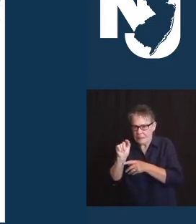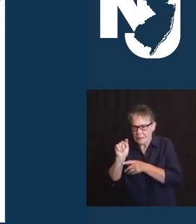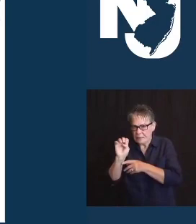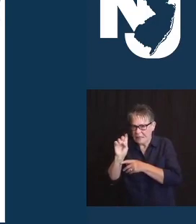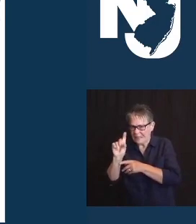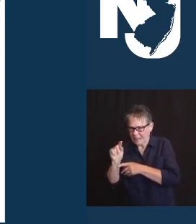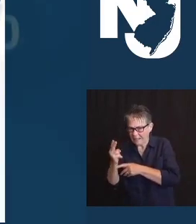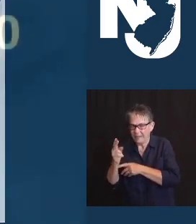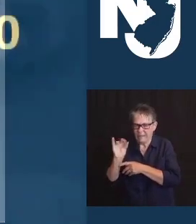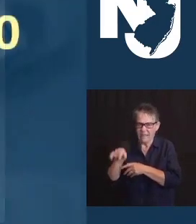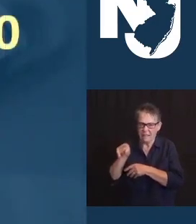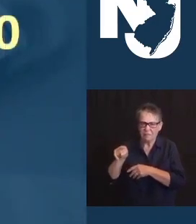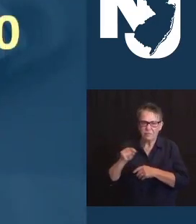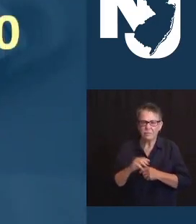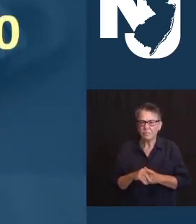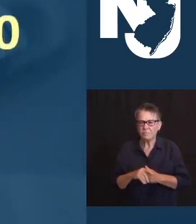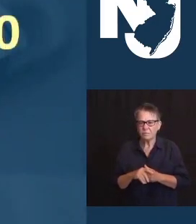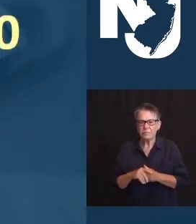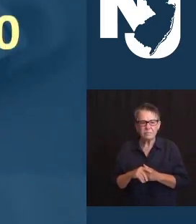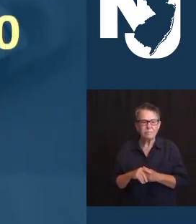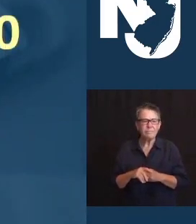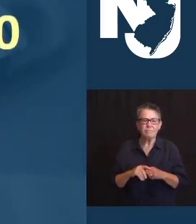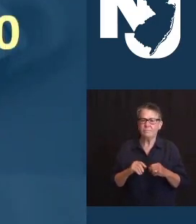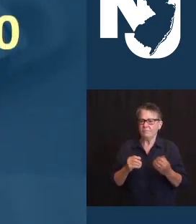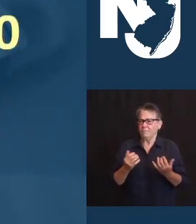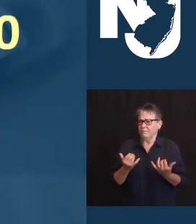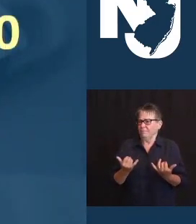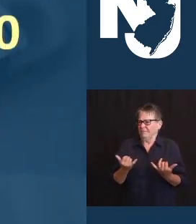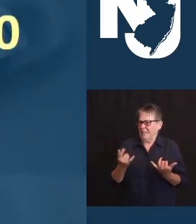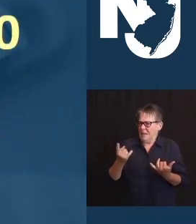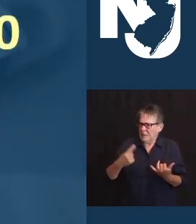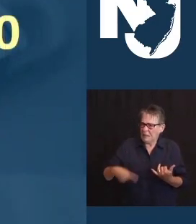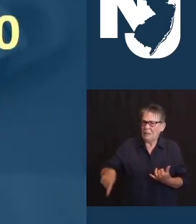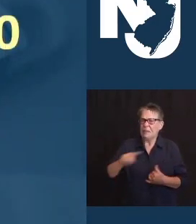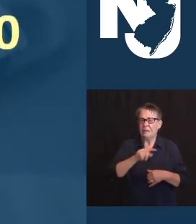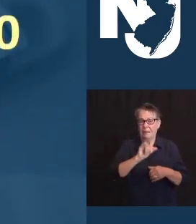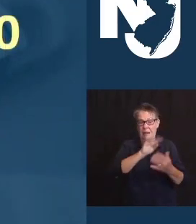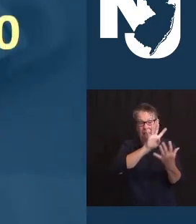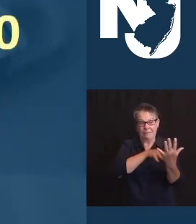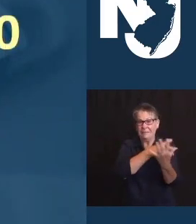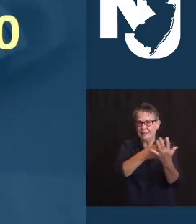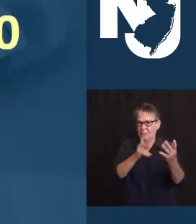So, if you go to the dashboard, you will see that we are today reporting an additional